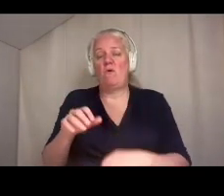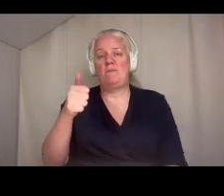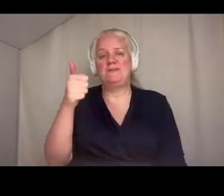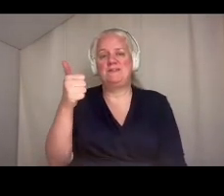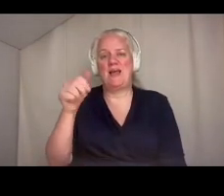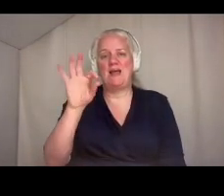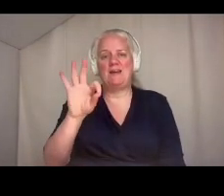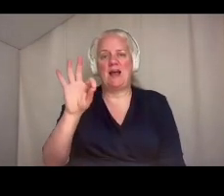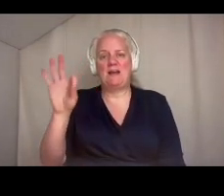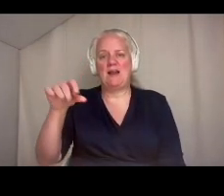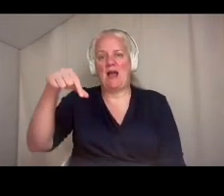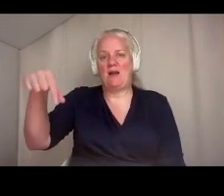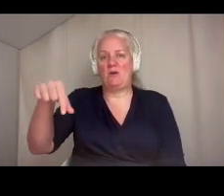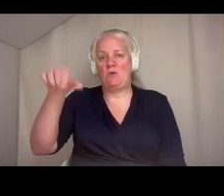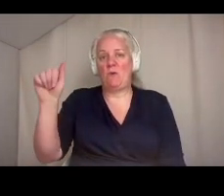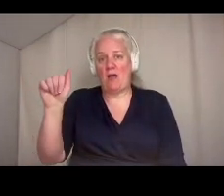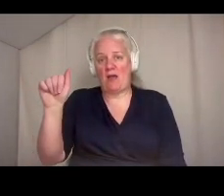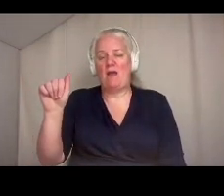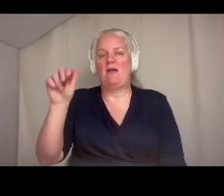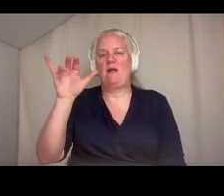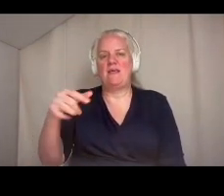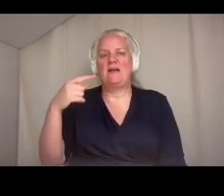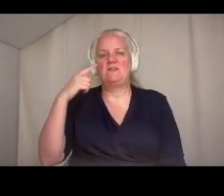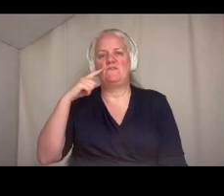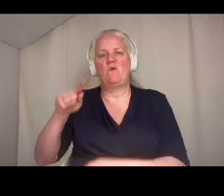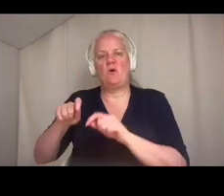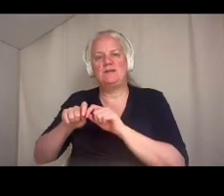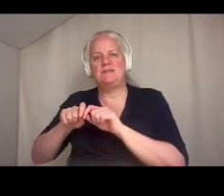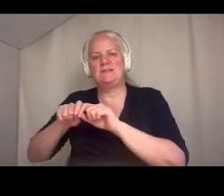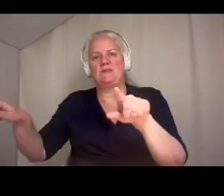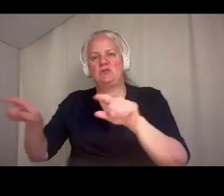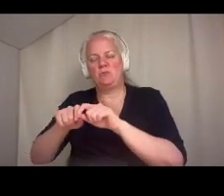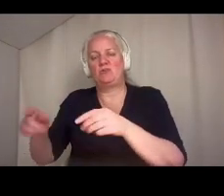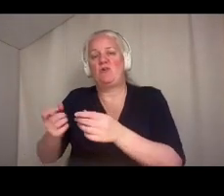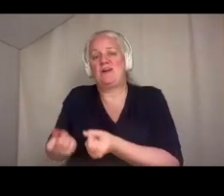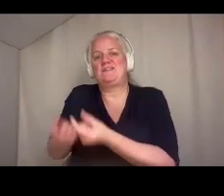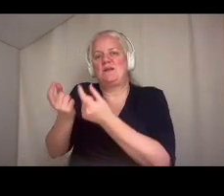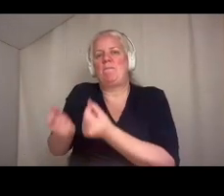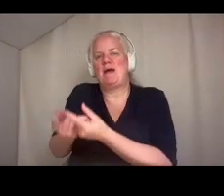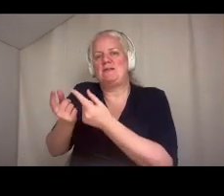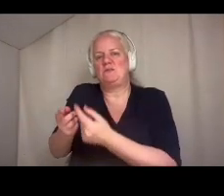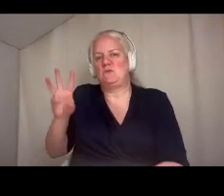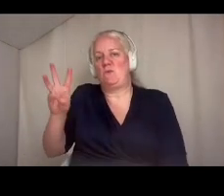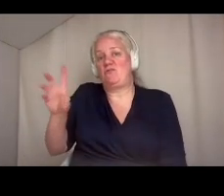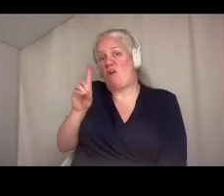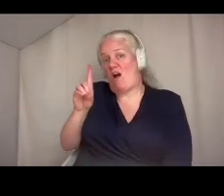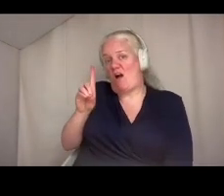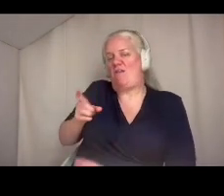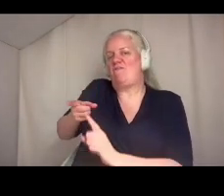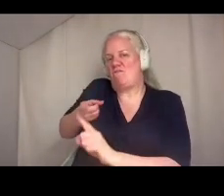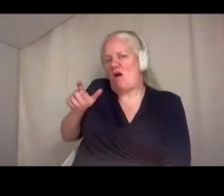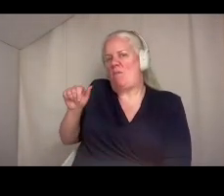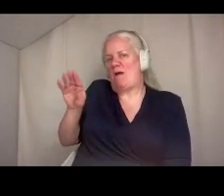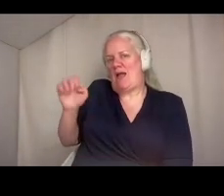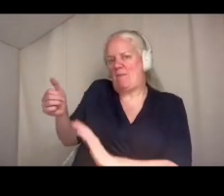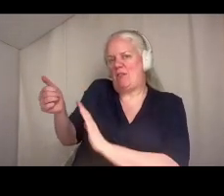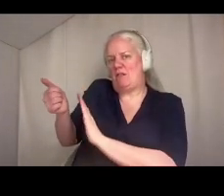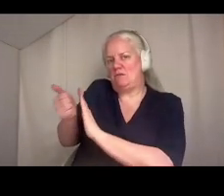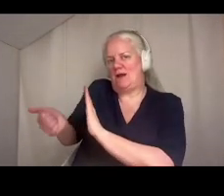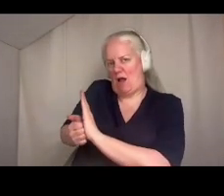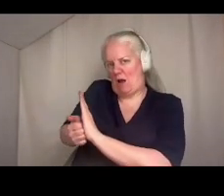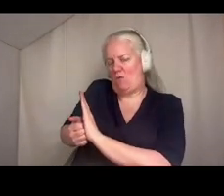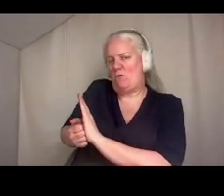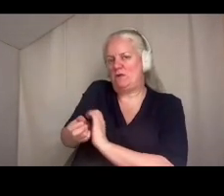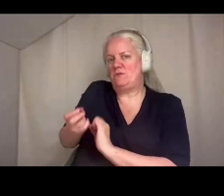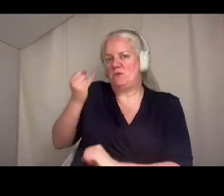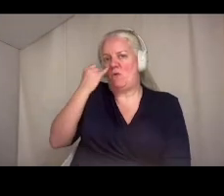1099QA, that is for distributions or expenses that were made from your ABLE savings. So if you did have